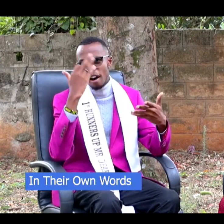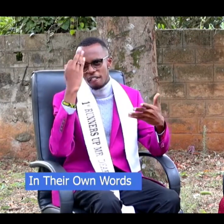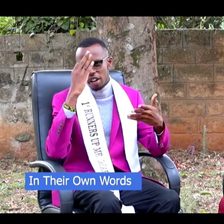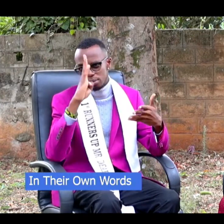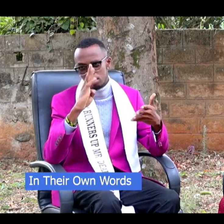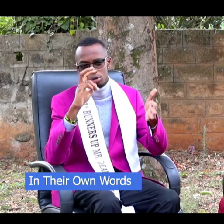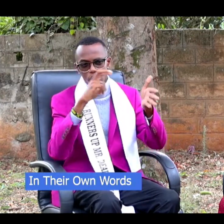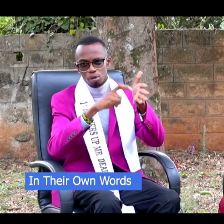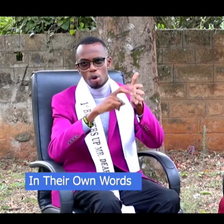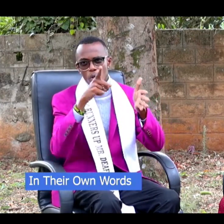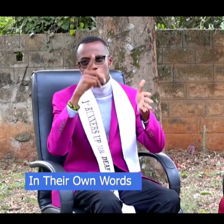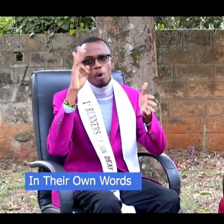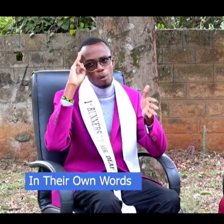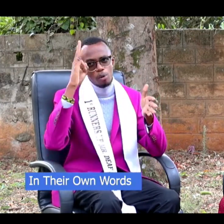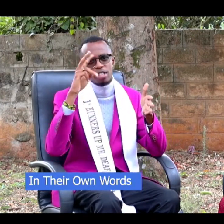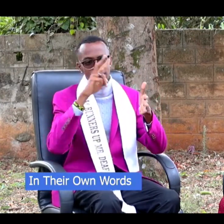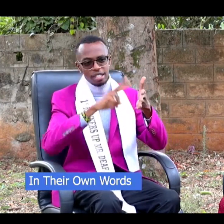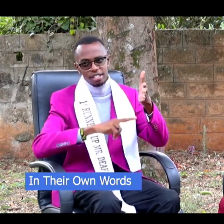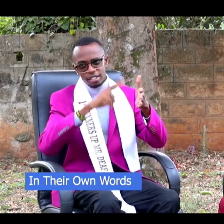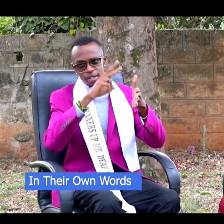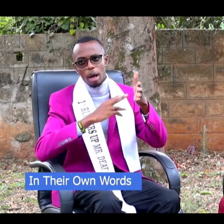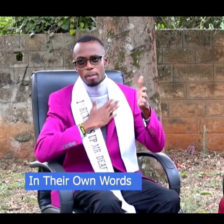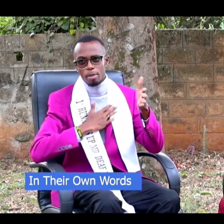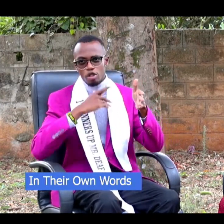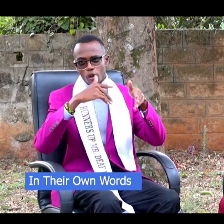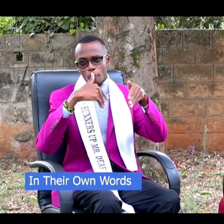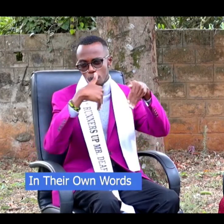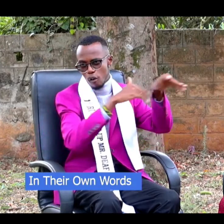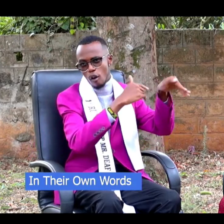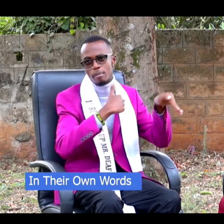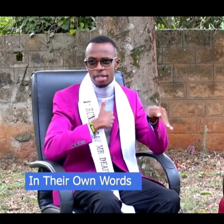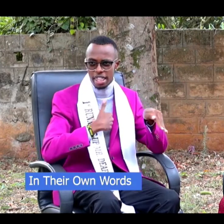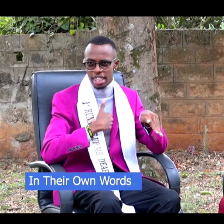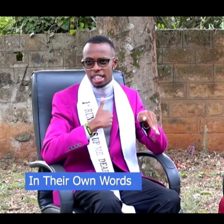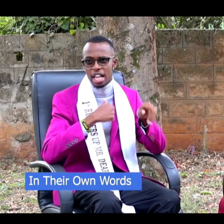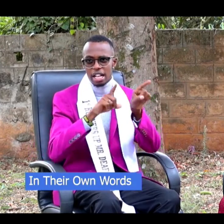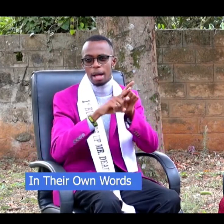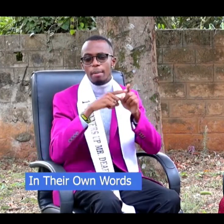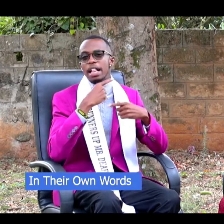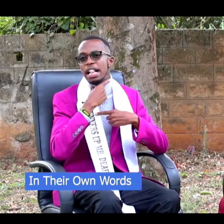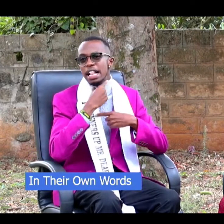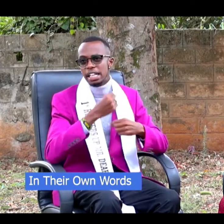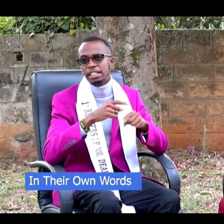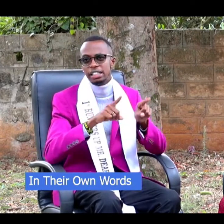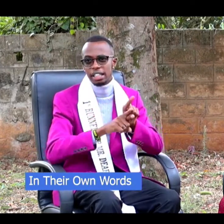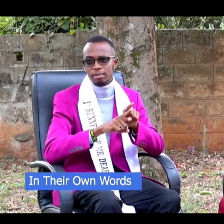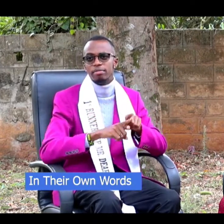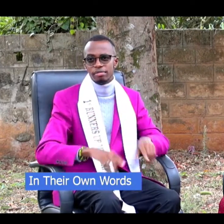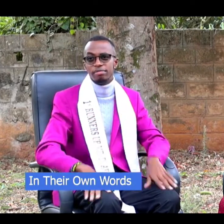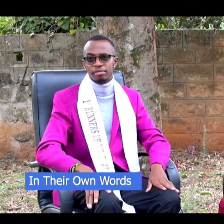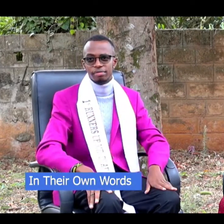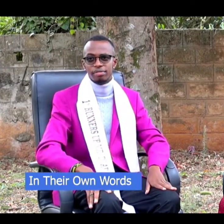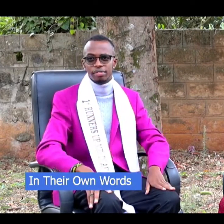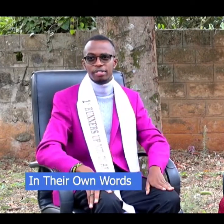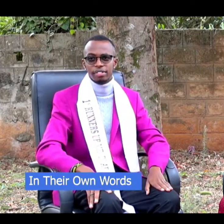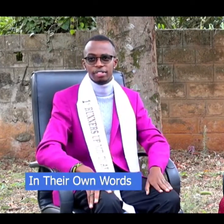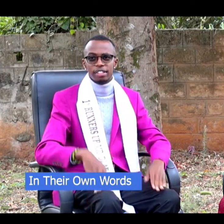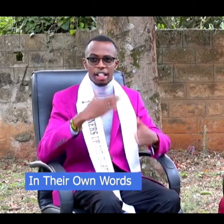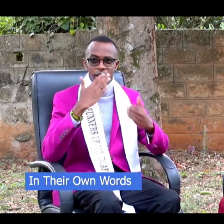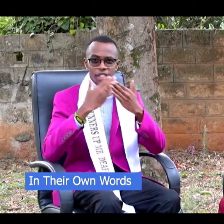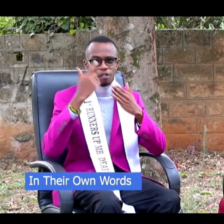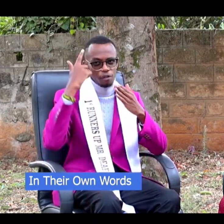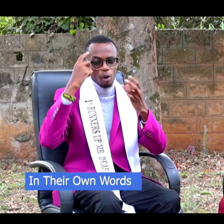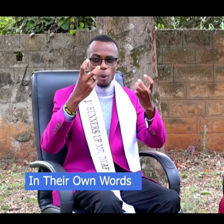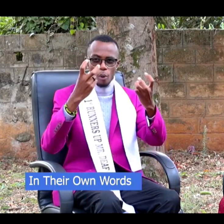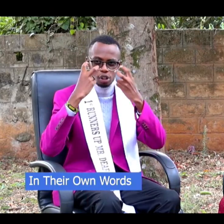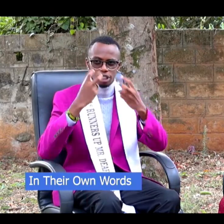Selen on IG or on Facebook. If you join on my social media, just follow me, like and share, and then